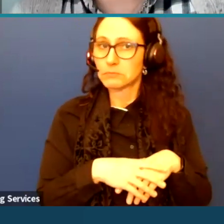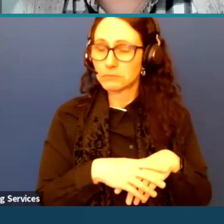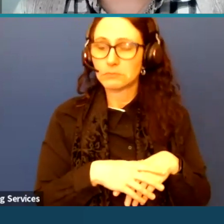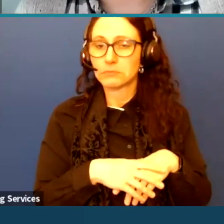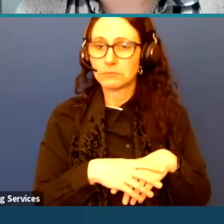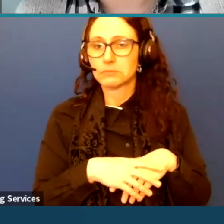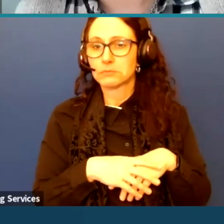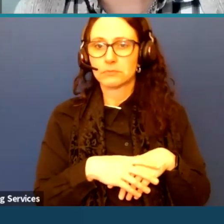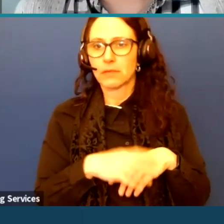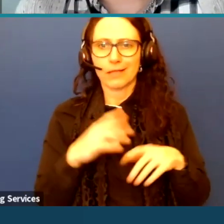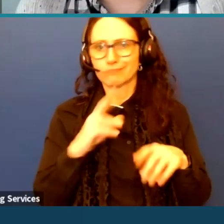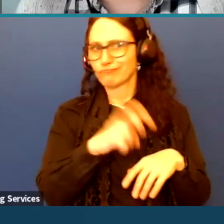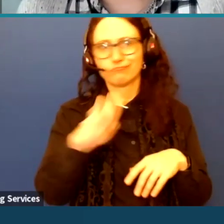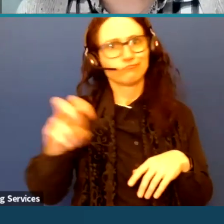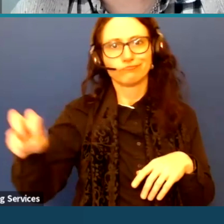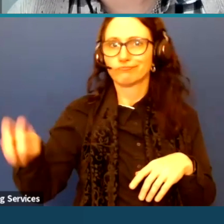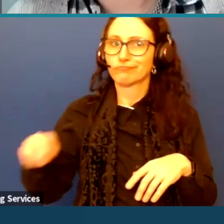all over the place,